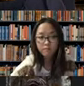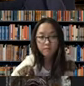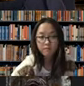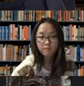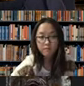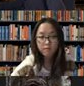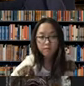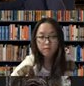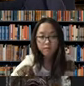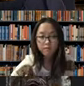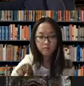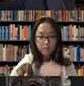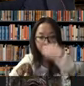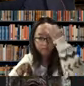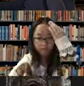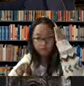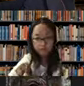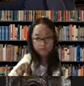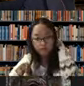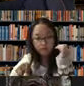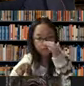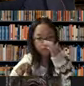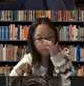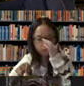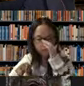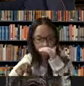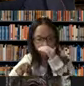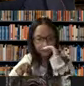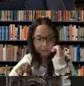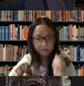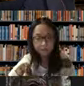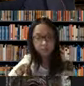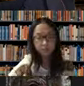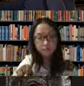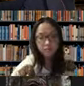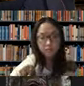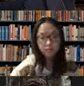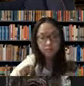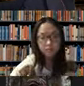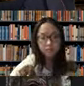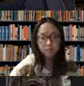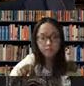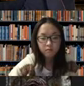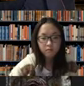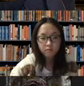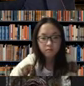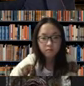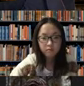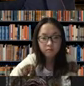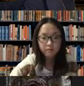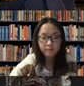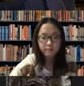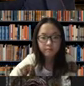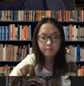sensitivity of 95% means that among 95 infections, or among 100 infections, it's going to find 95 and it's going to miss